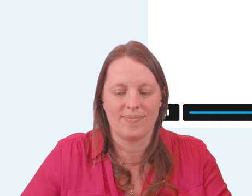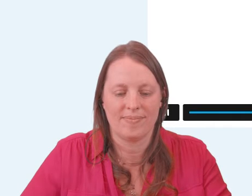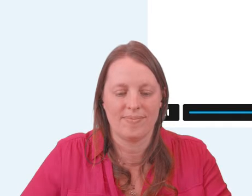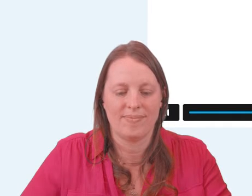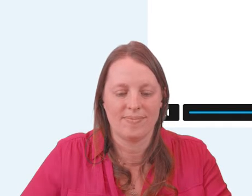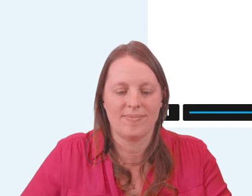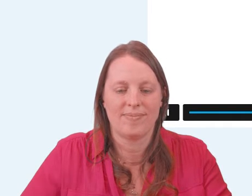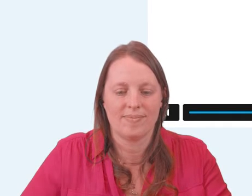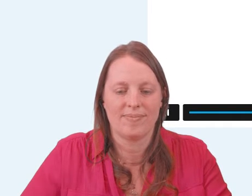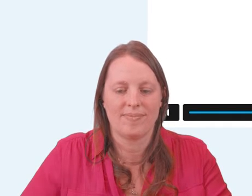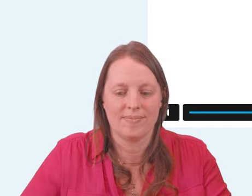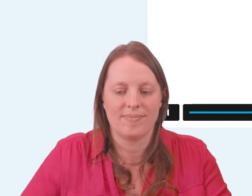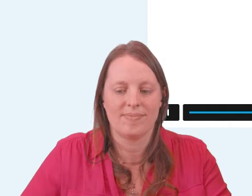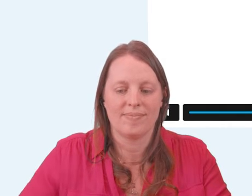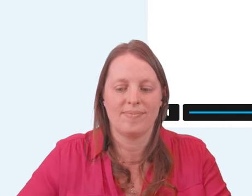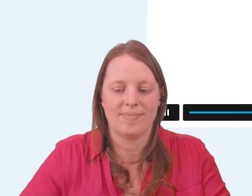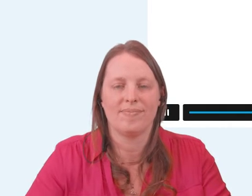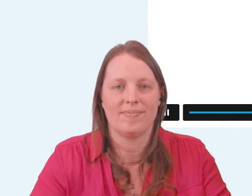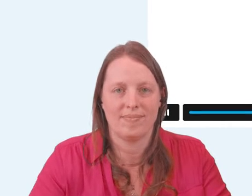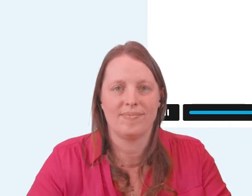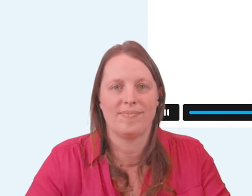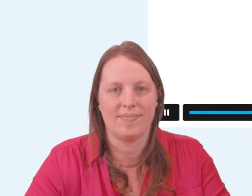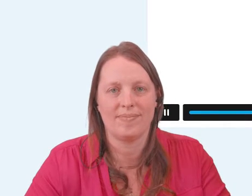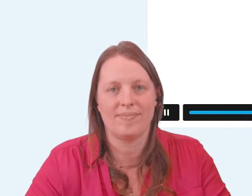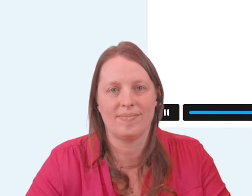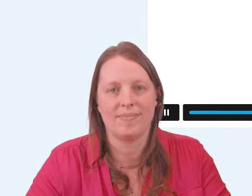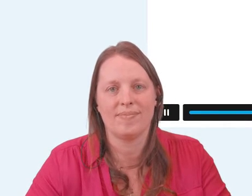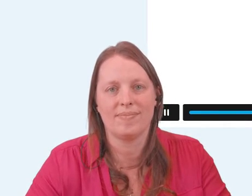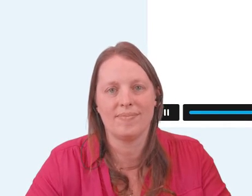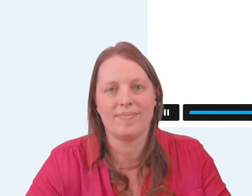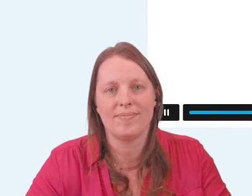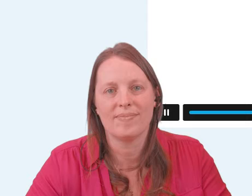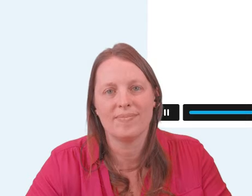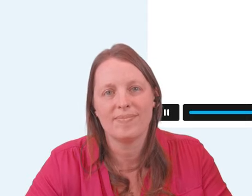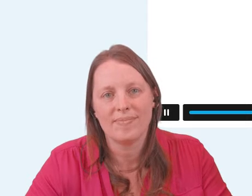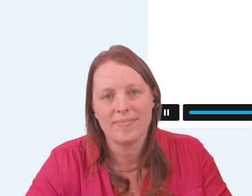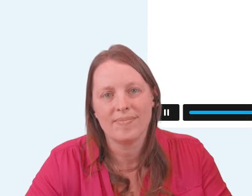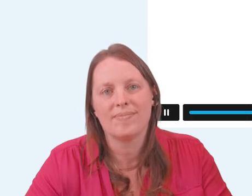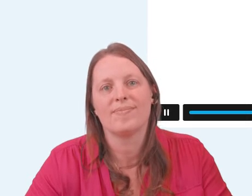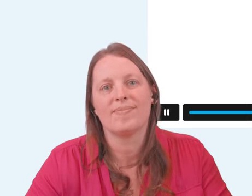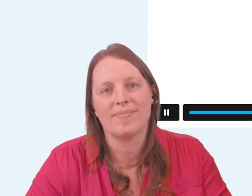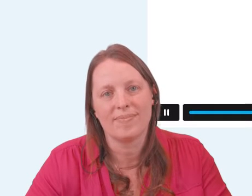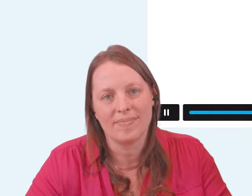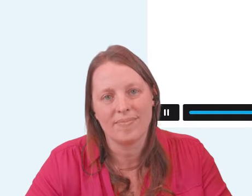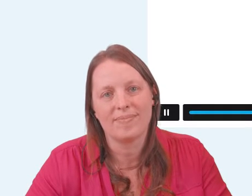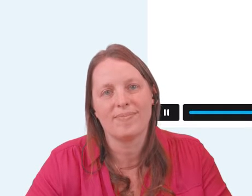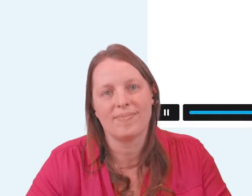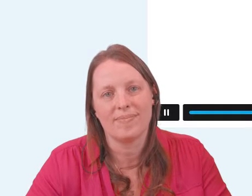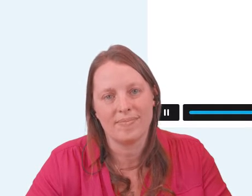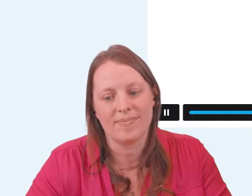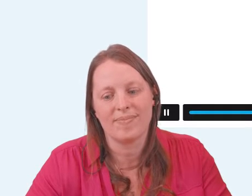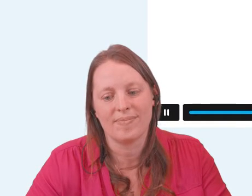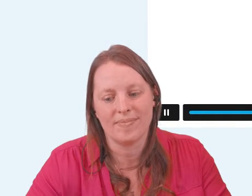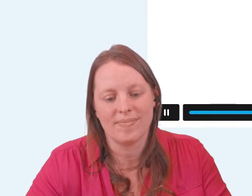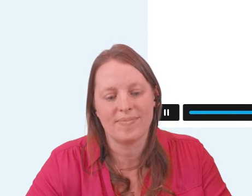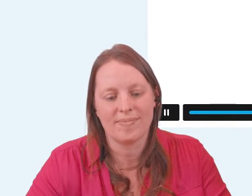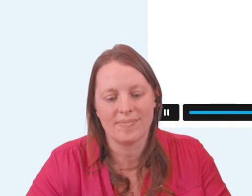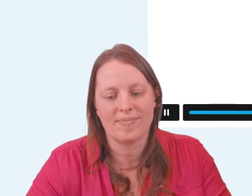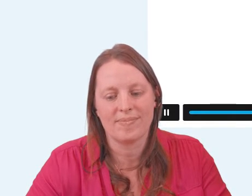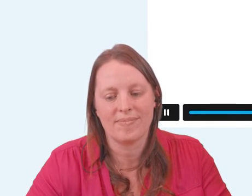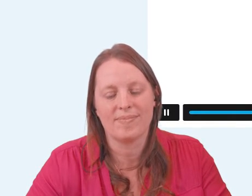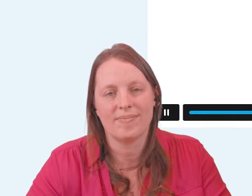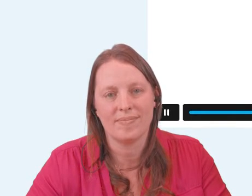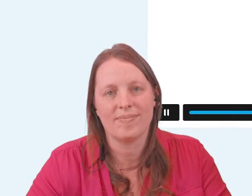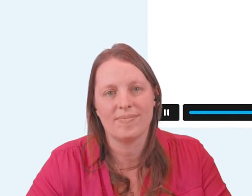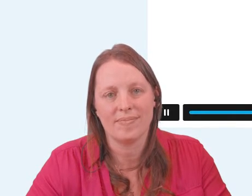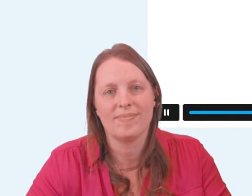modified. This is work very well for the anterior and posterior canal, posterior